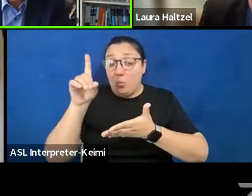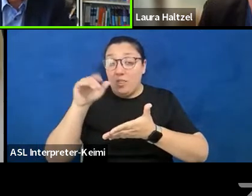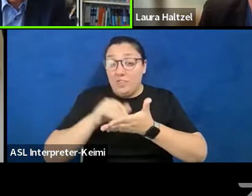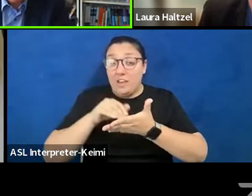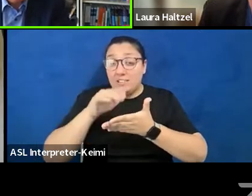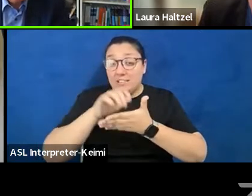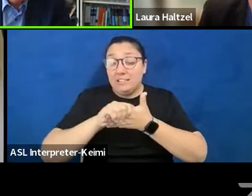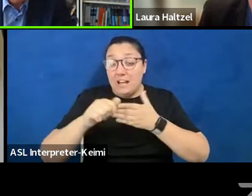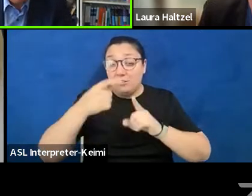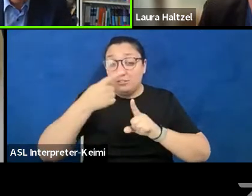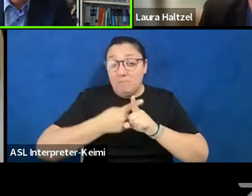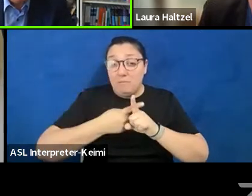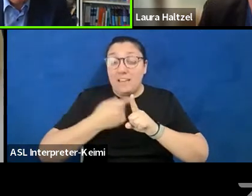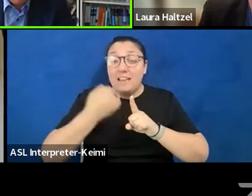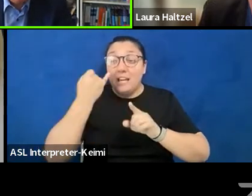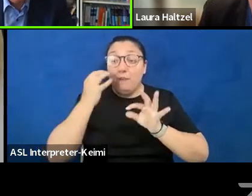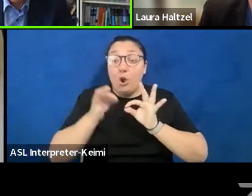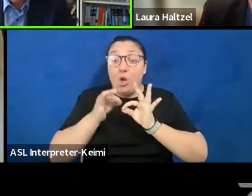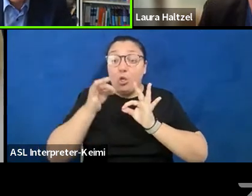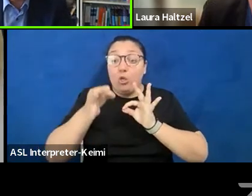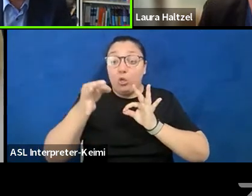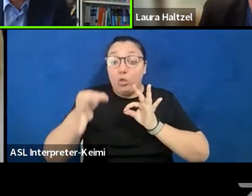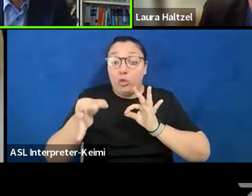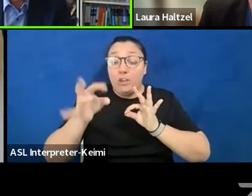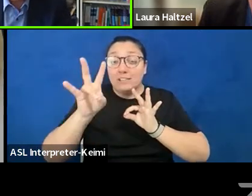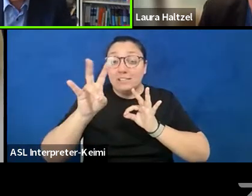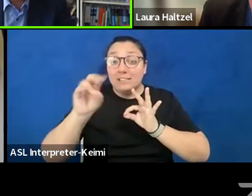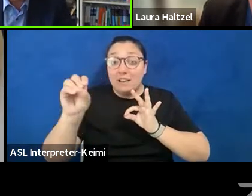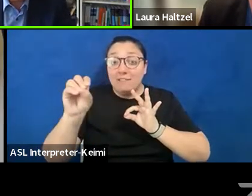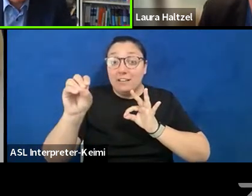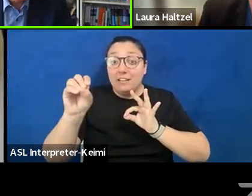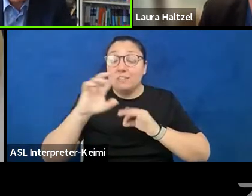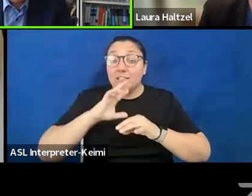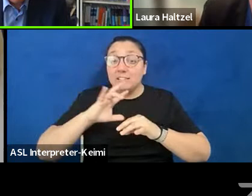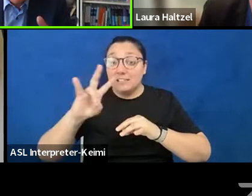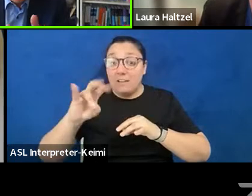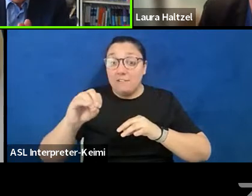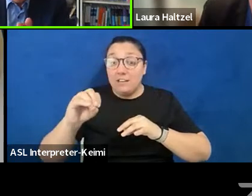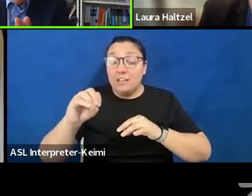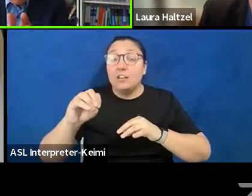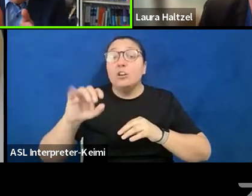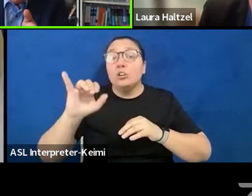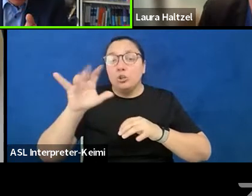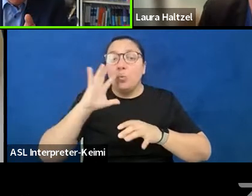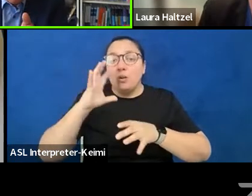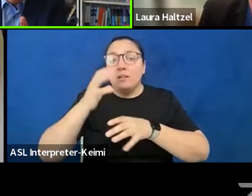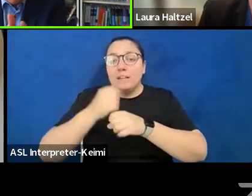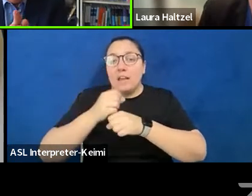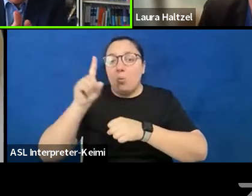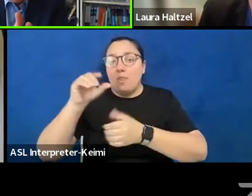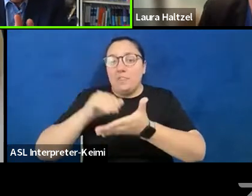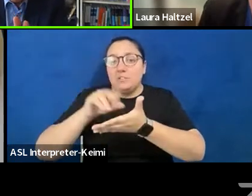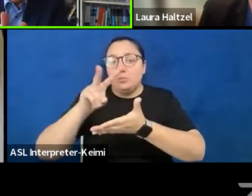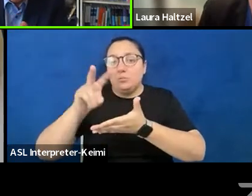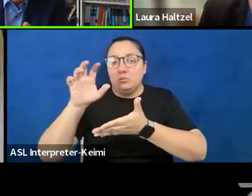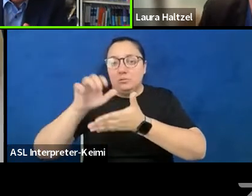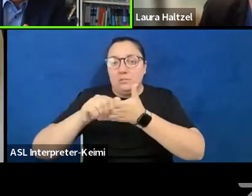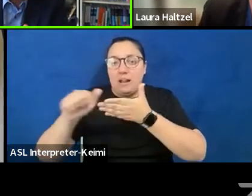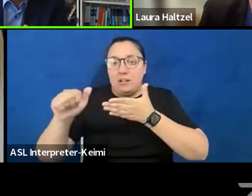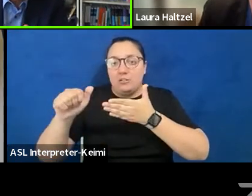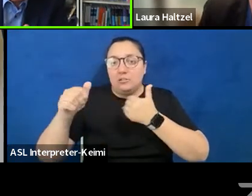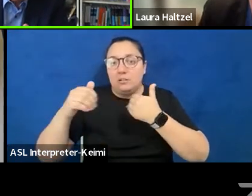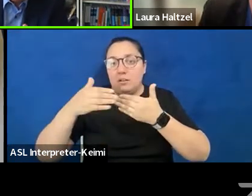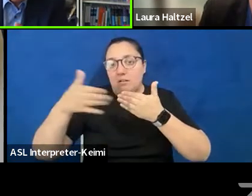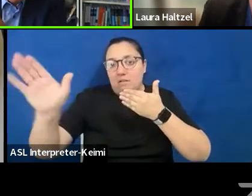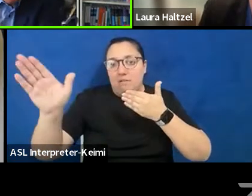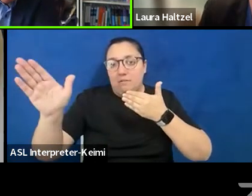or so at age 70. And that benefit would last you the rest of your life, and it's inflation protected. So if we raise the retirement, just say I take 67 and make it